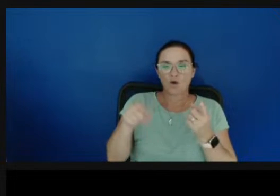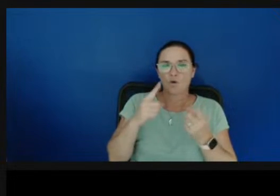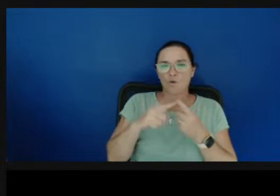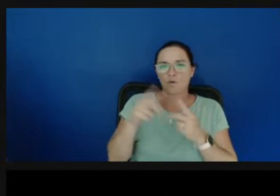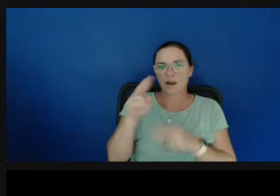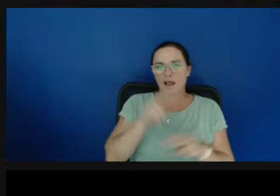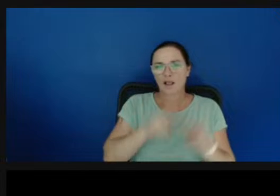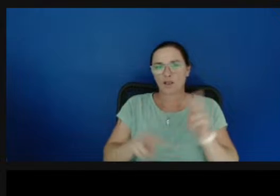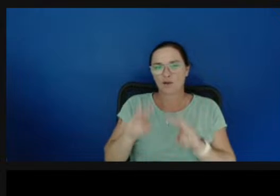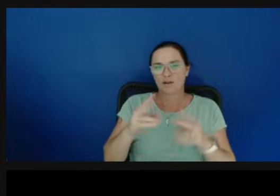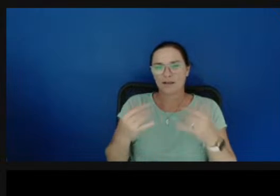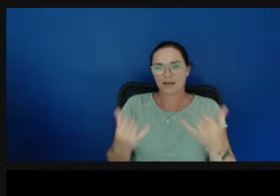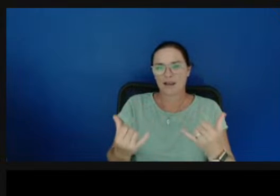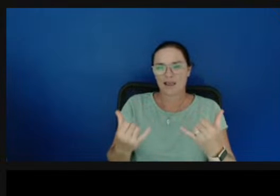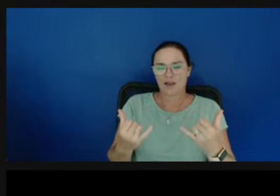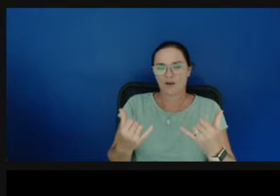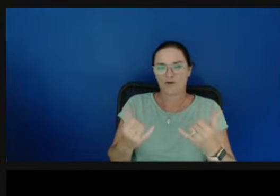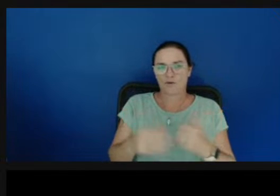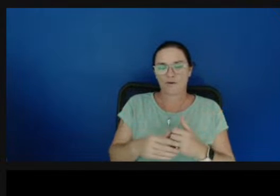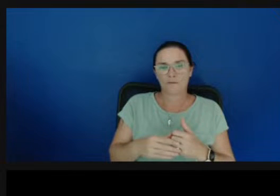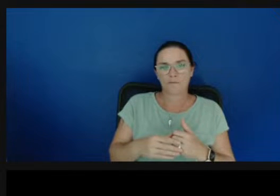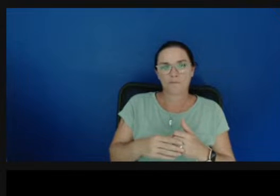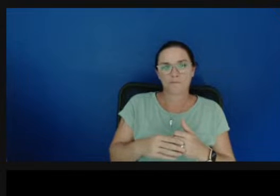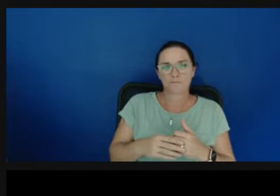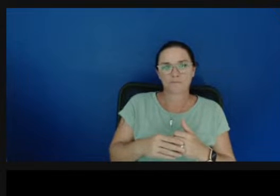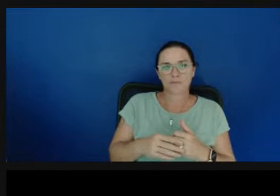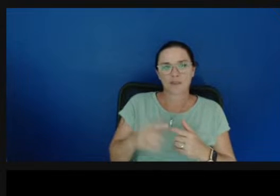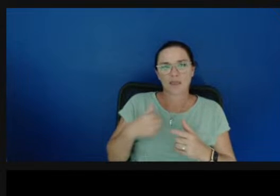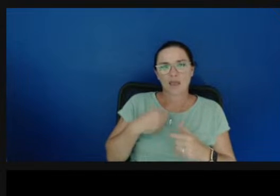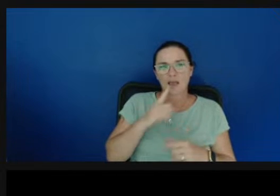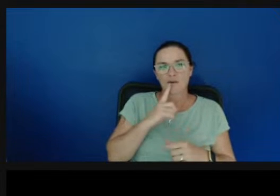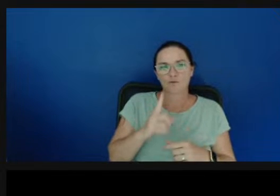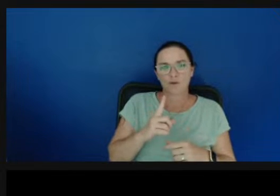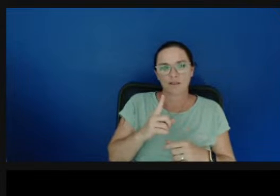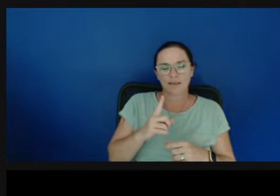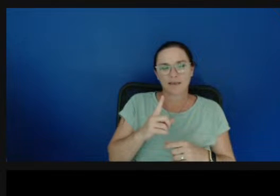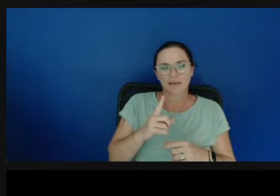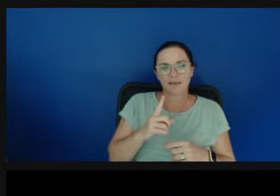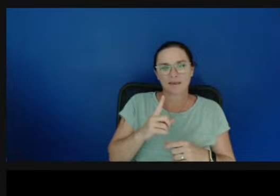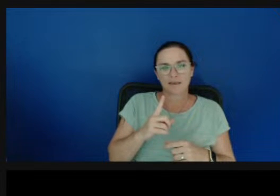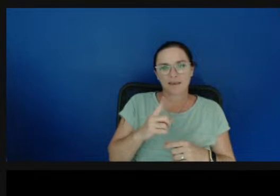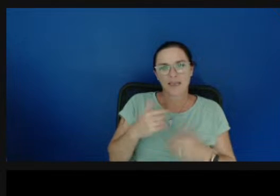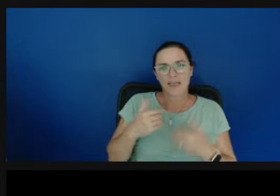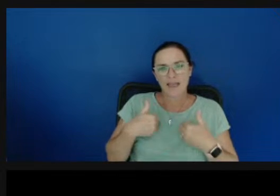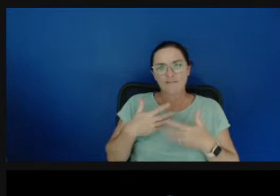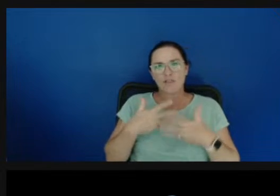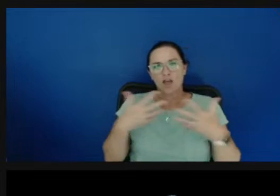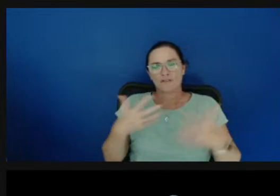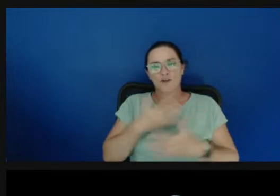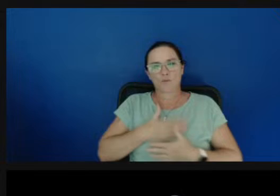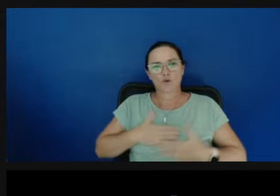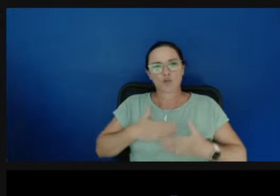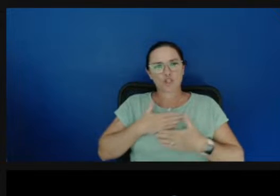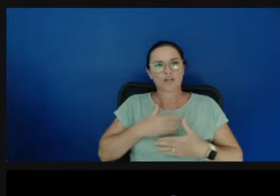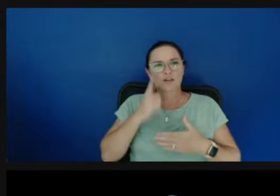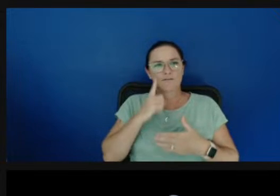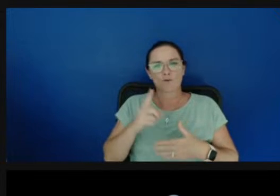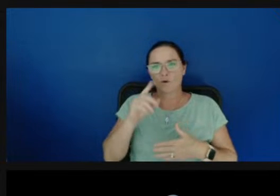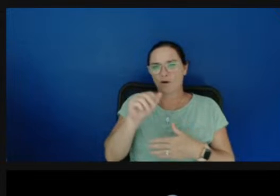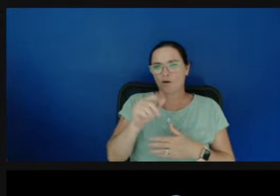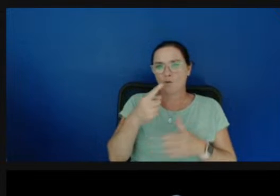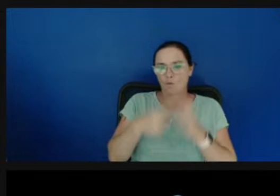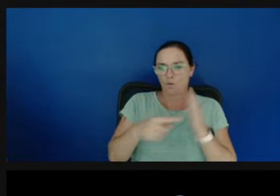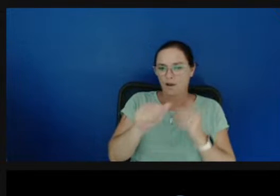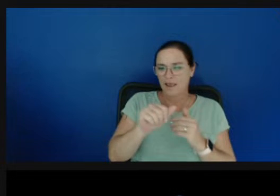now, watching the slideshow, I really got a lot of appreciation for what AI does for